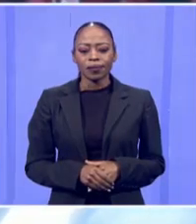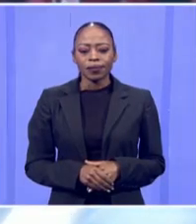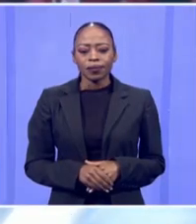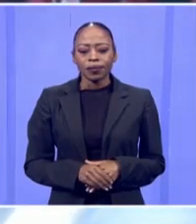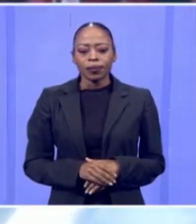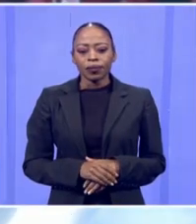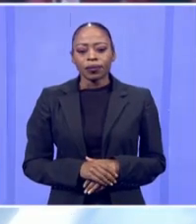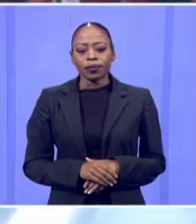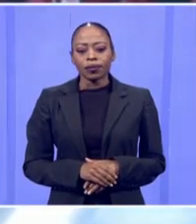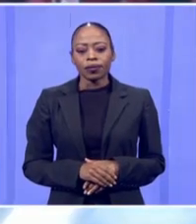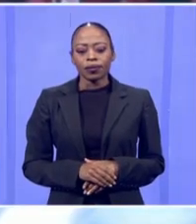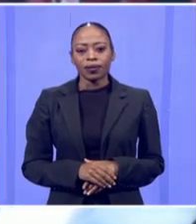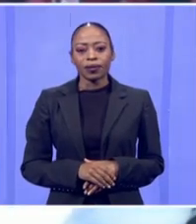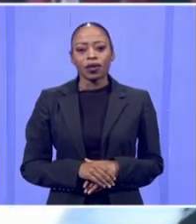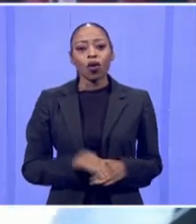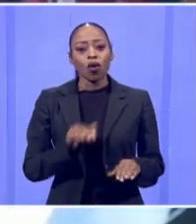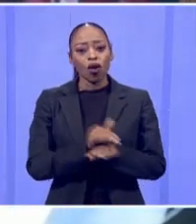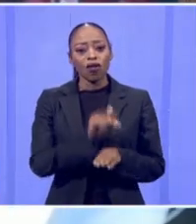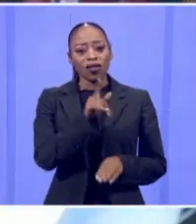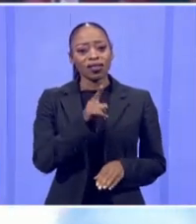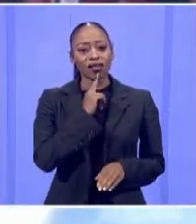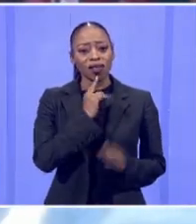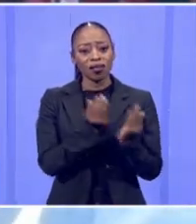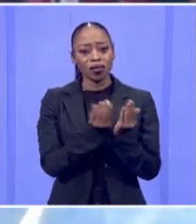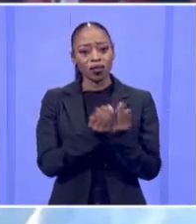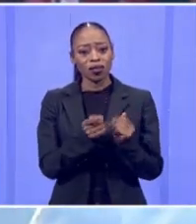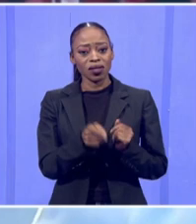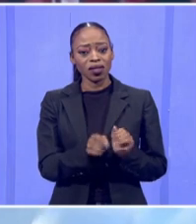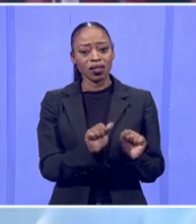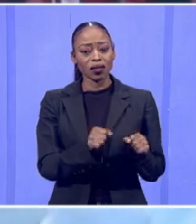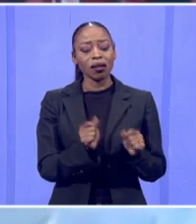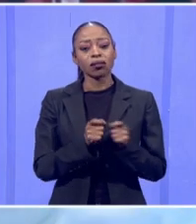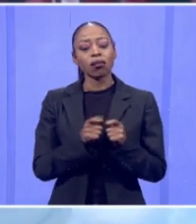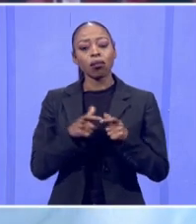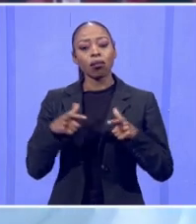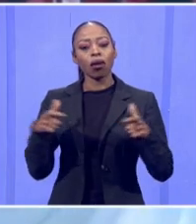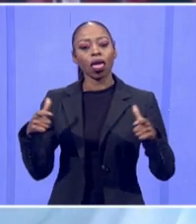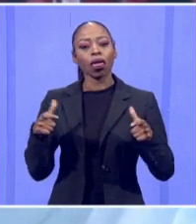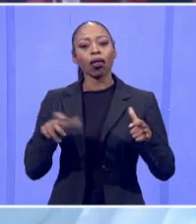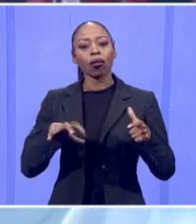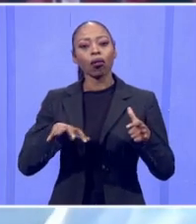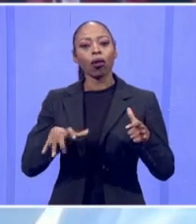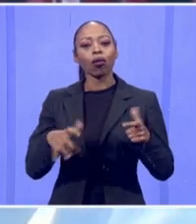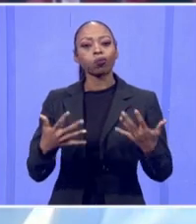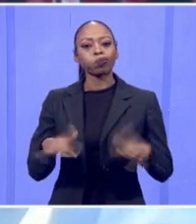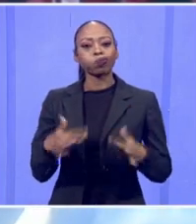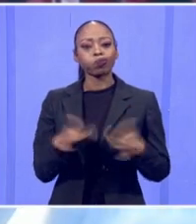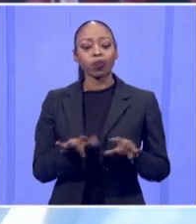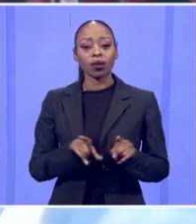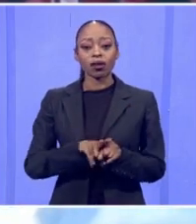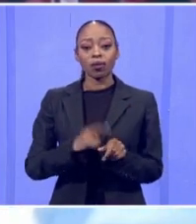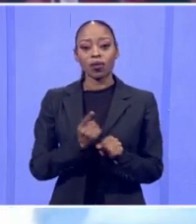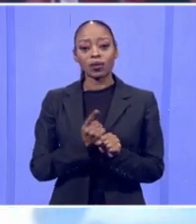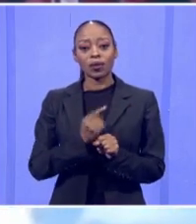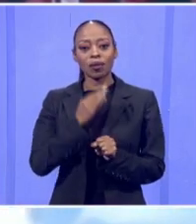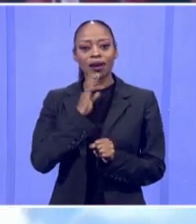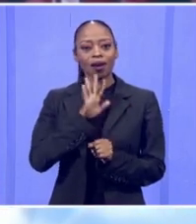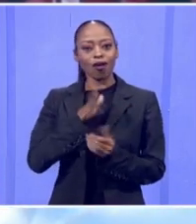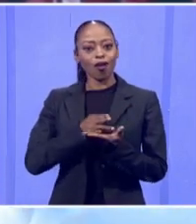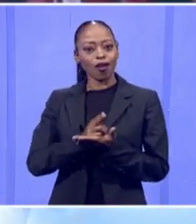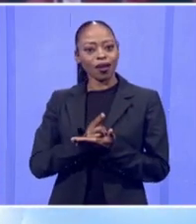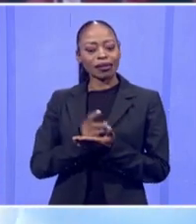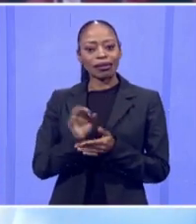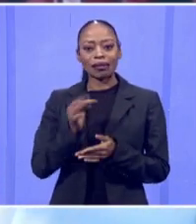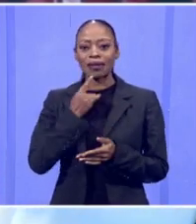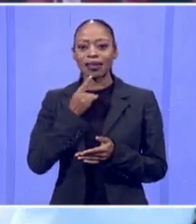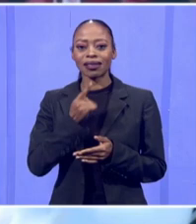We've got more than 6,000 schools here. Yes. Yeah, it's one of the biggest provinces. So I really would not be honest if I can say